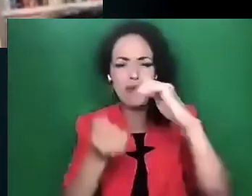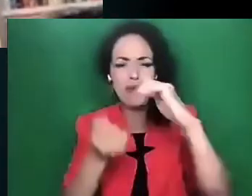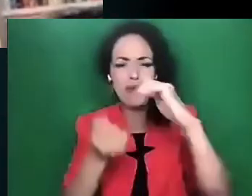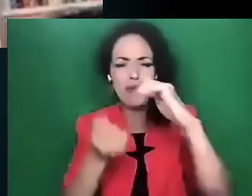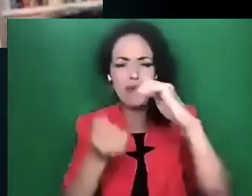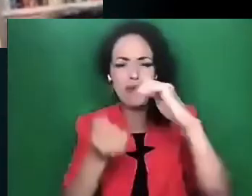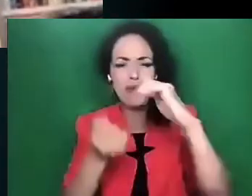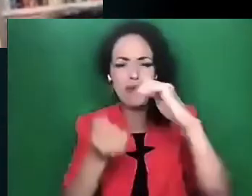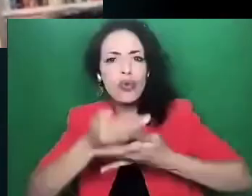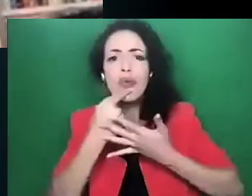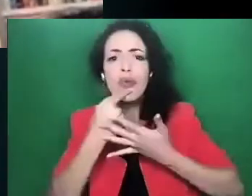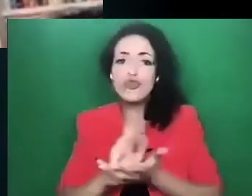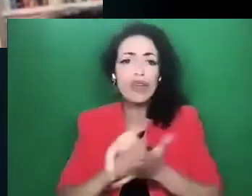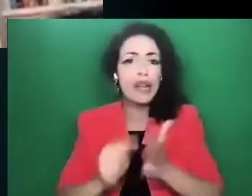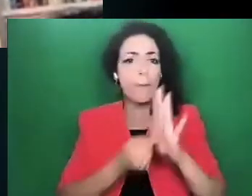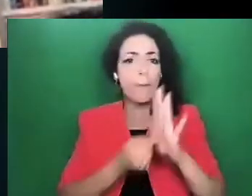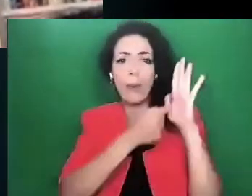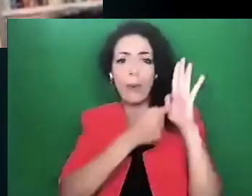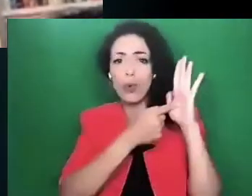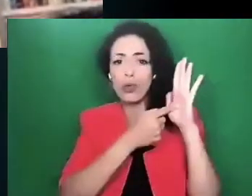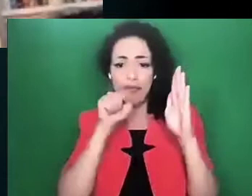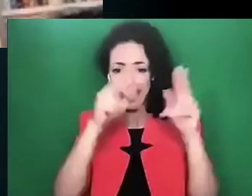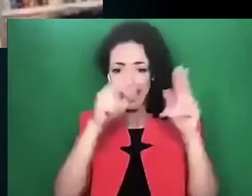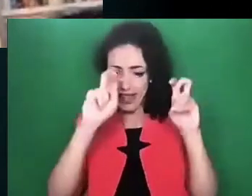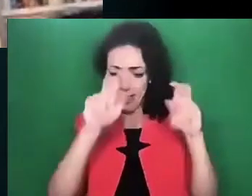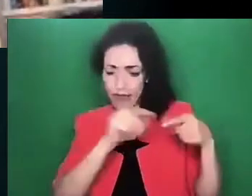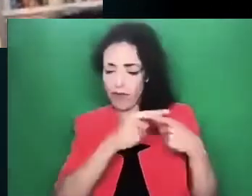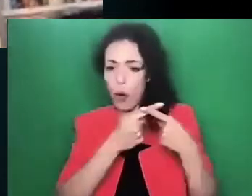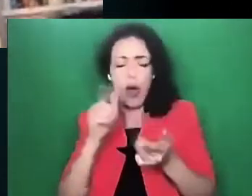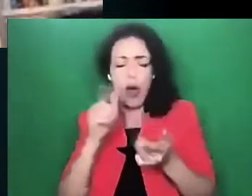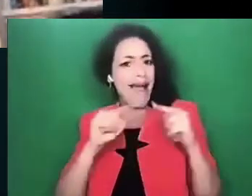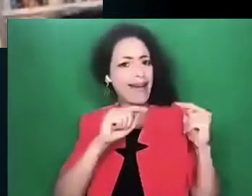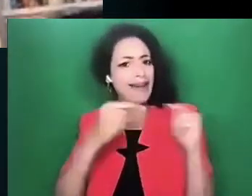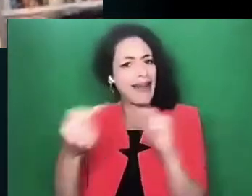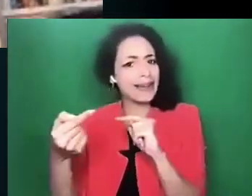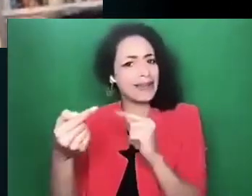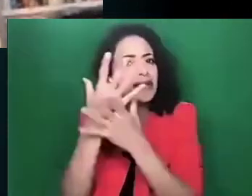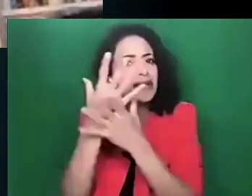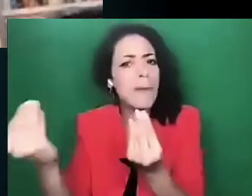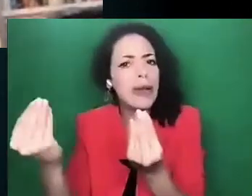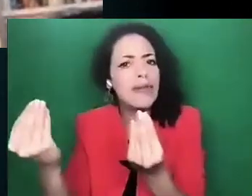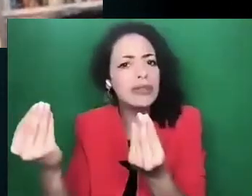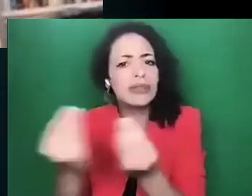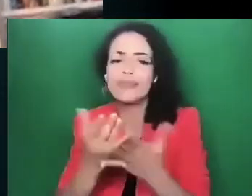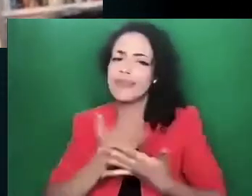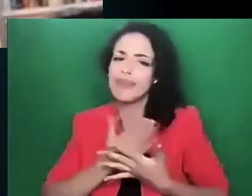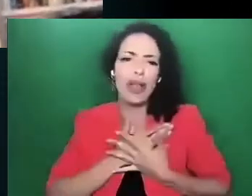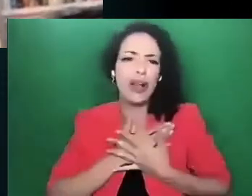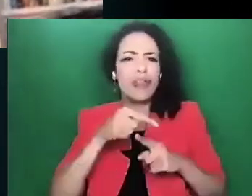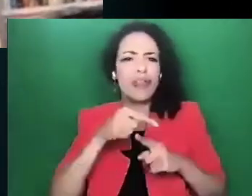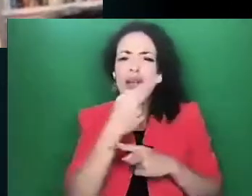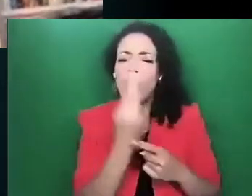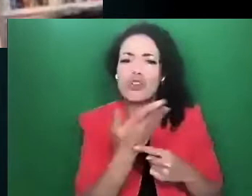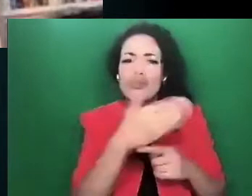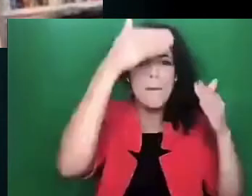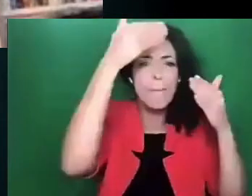Disappearance. This is what I love about the works that we hold in the collection. By artists from Morocco to Iran, there is richness and